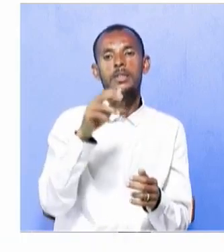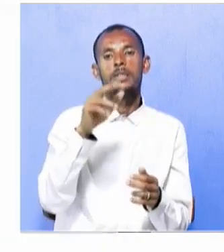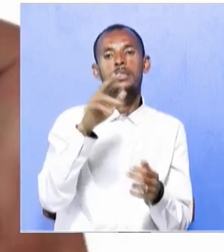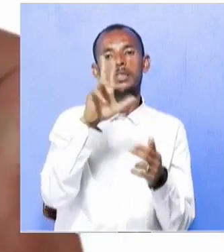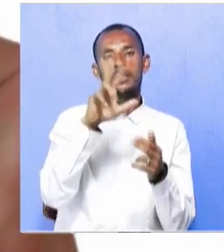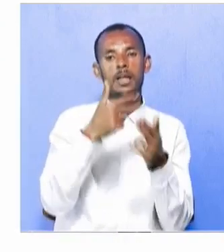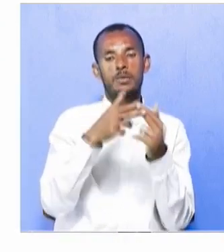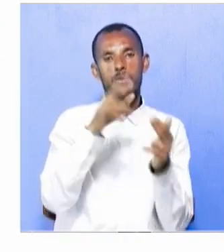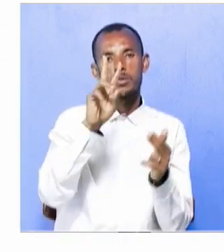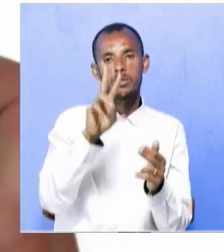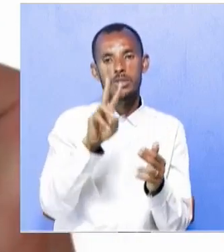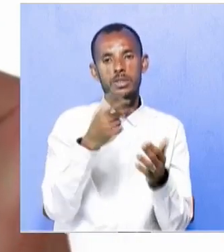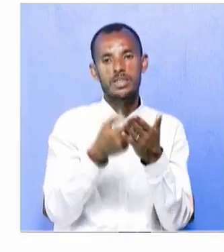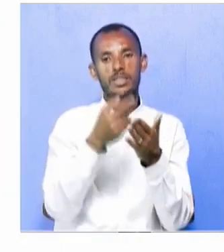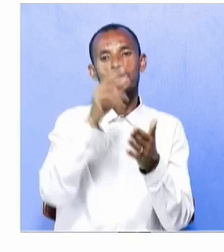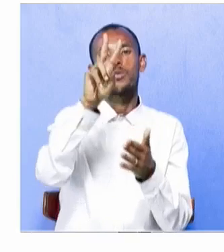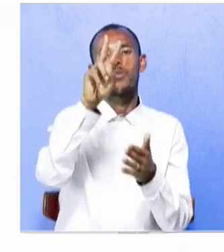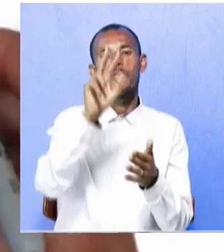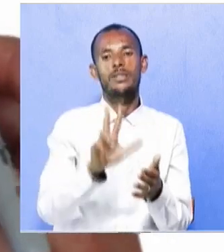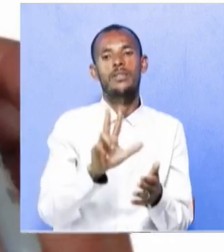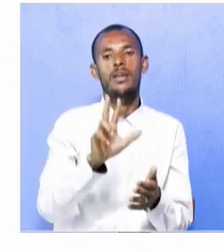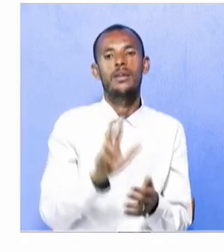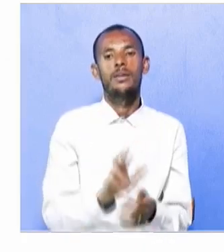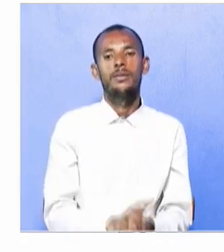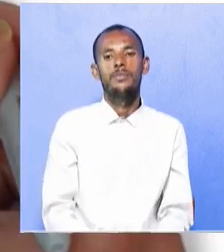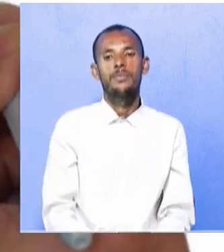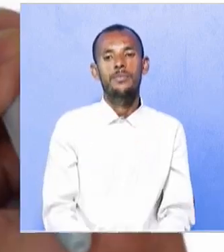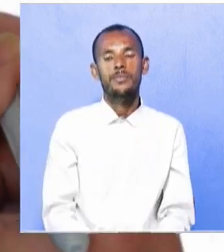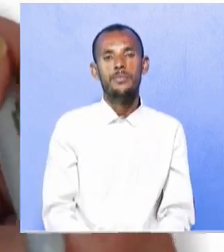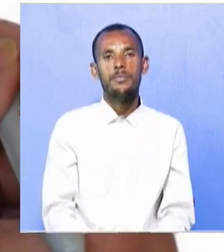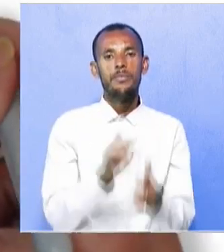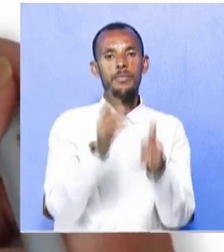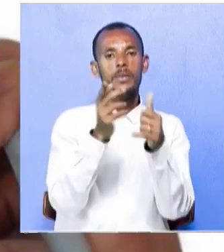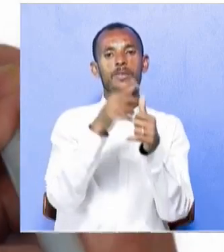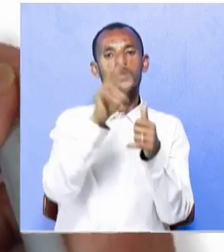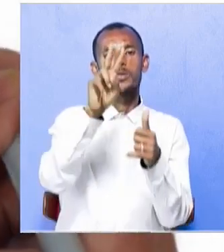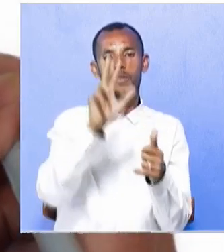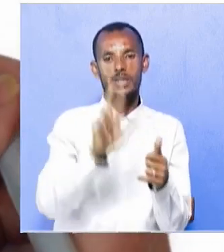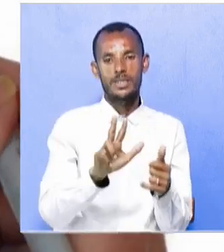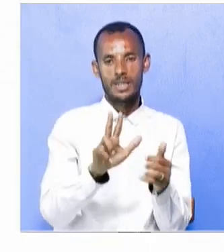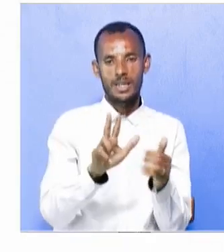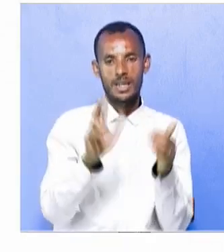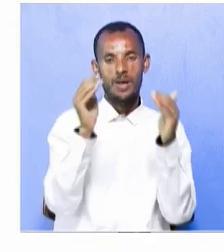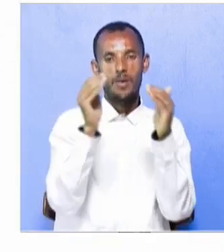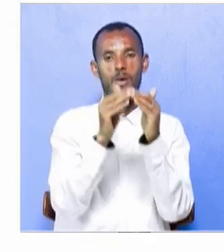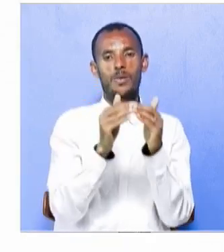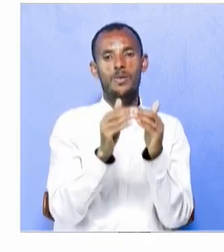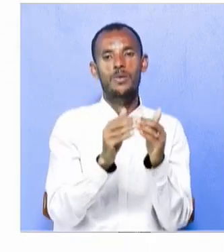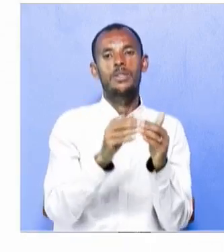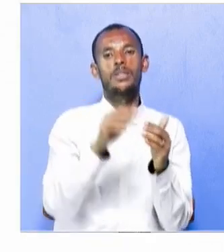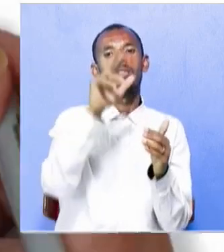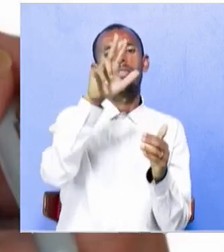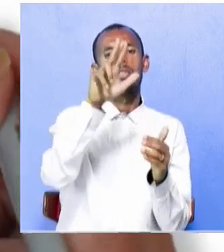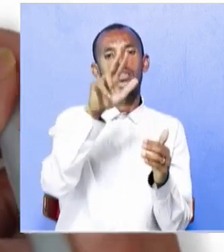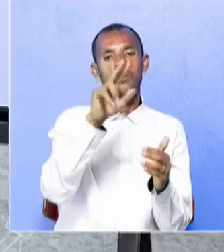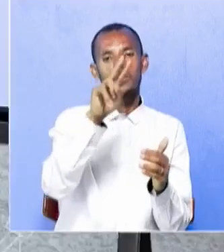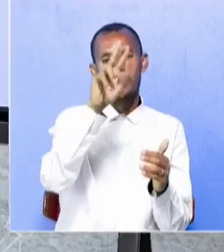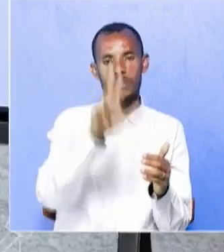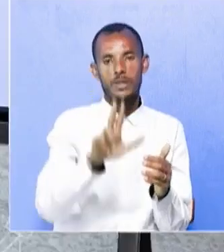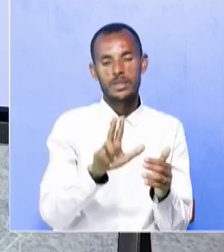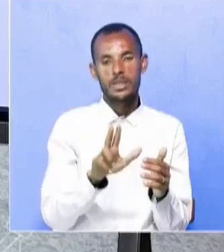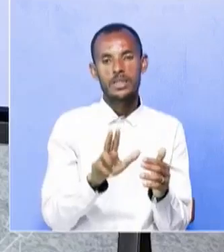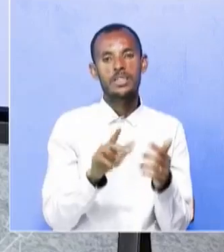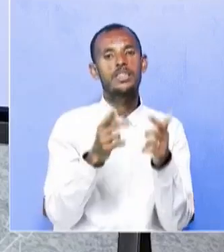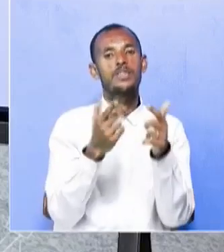is 2 over 3. Look, the first two ratios are the same, so we